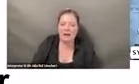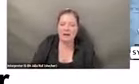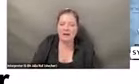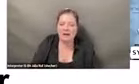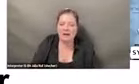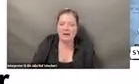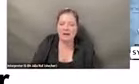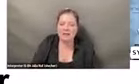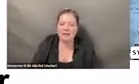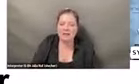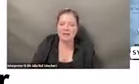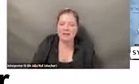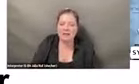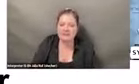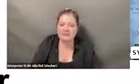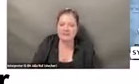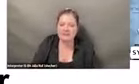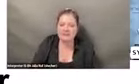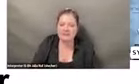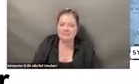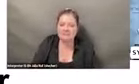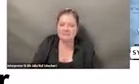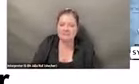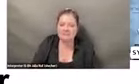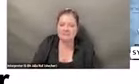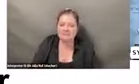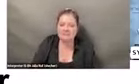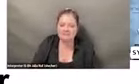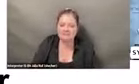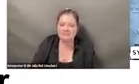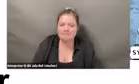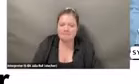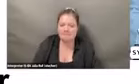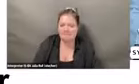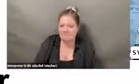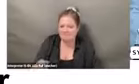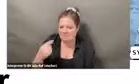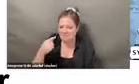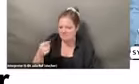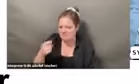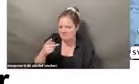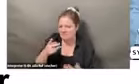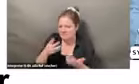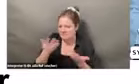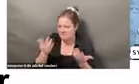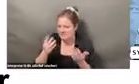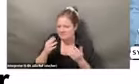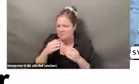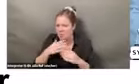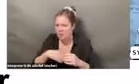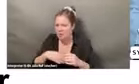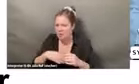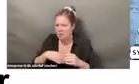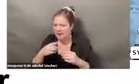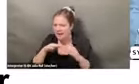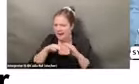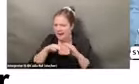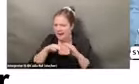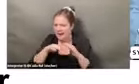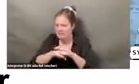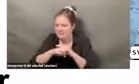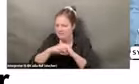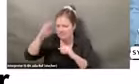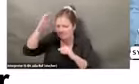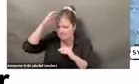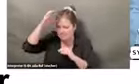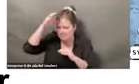A11Y abbreviation. I guess that is accessibility experts or accessibility, the kind of the broader perspective. And